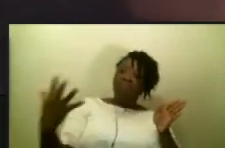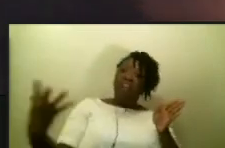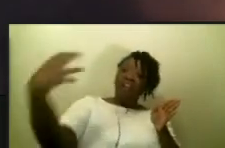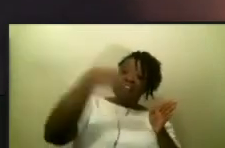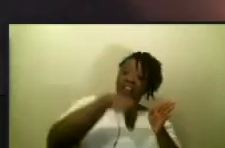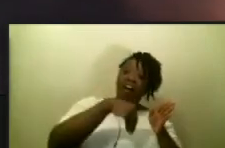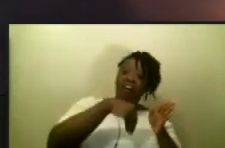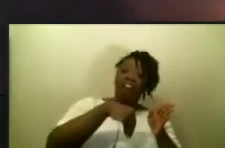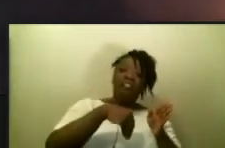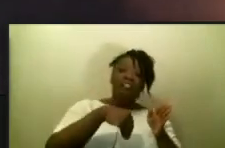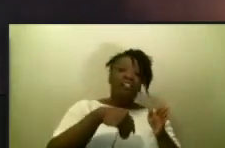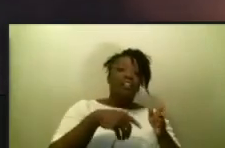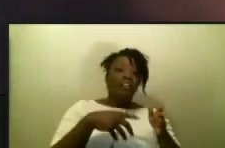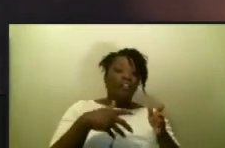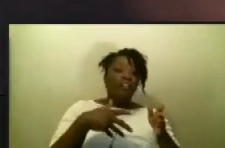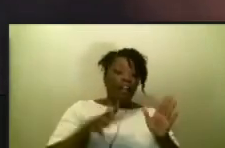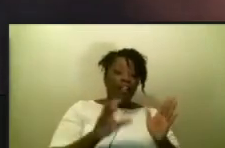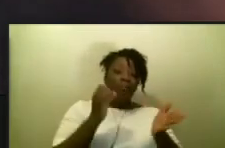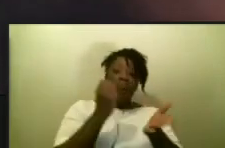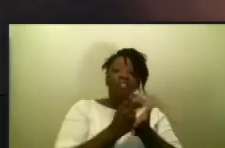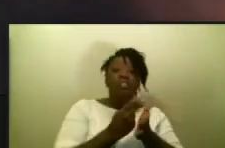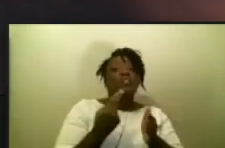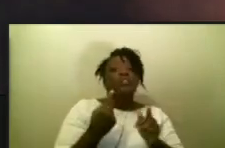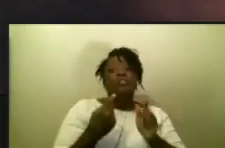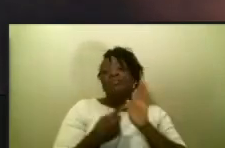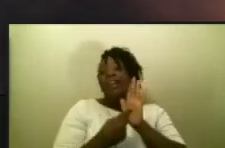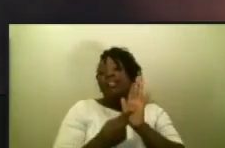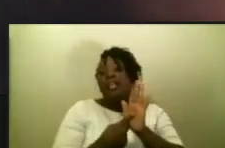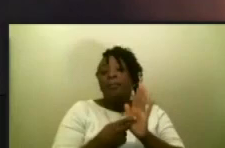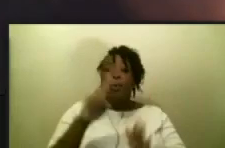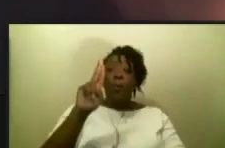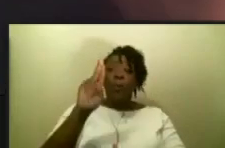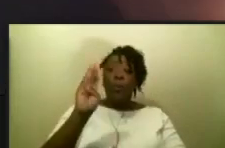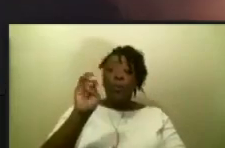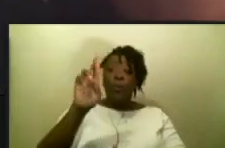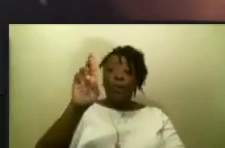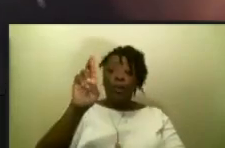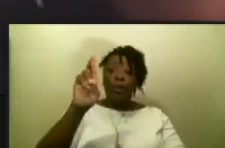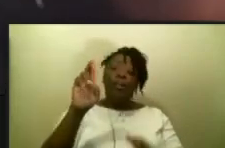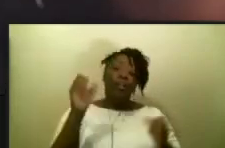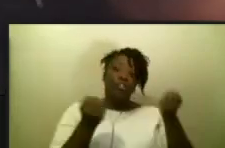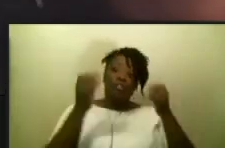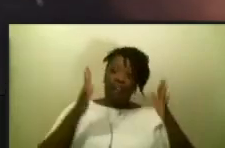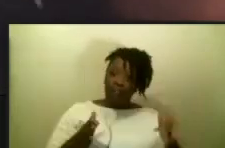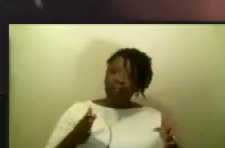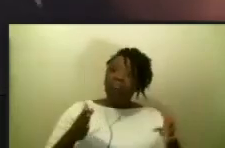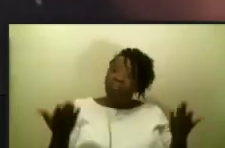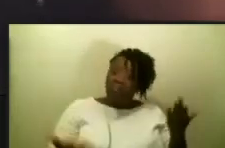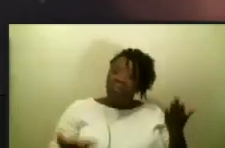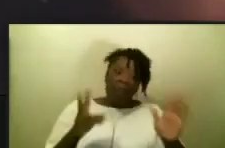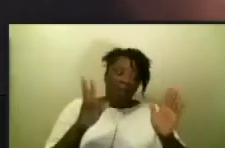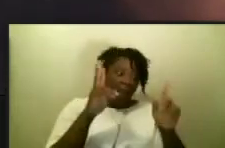able to qualify for unemployment. Something else that it did is